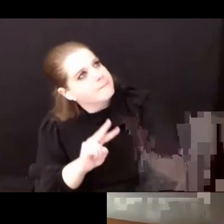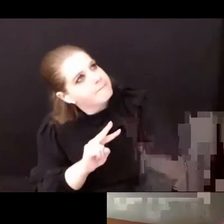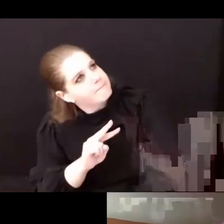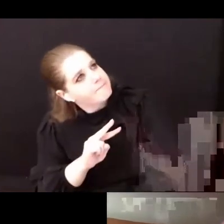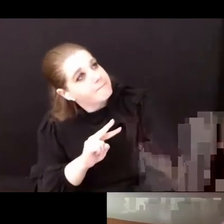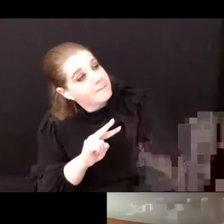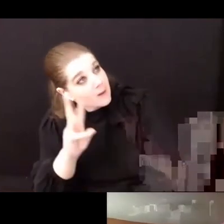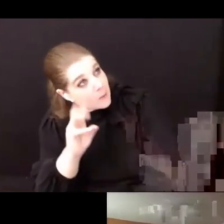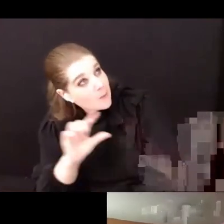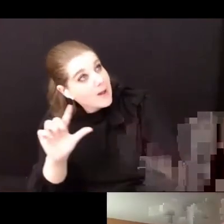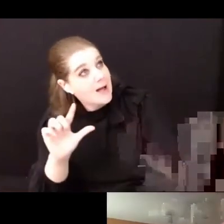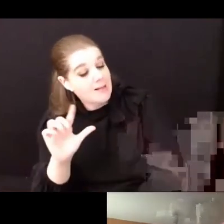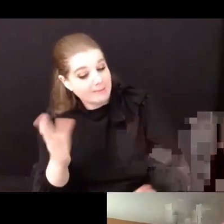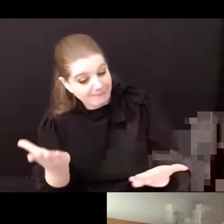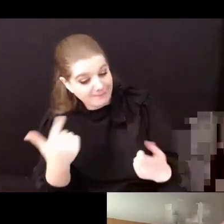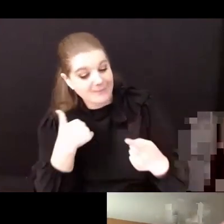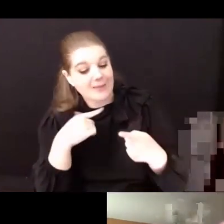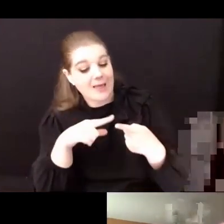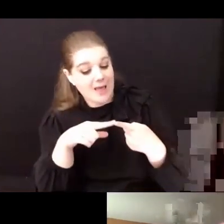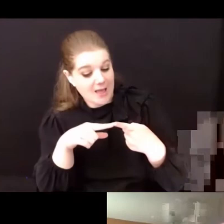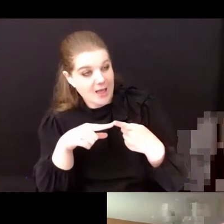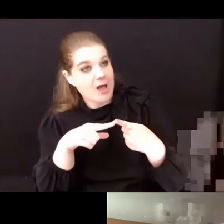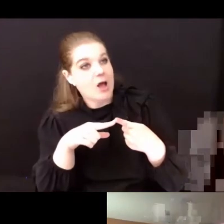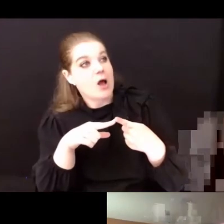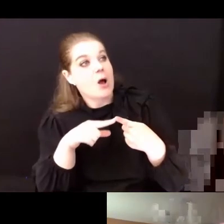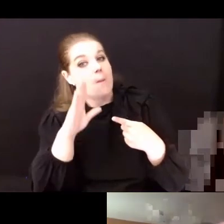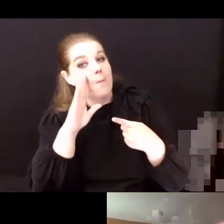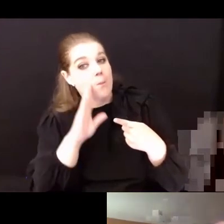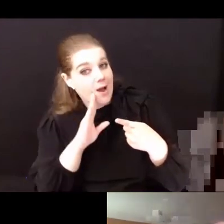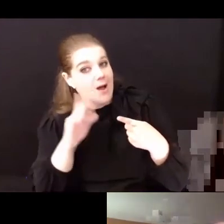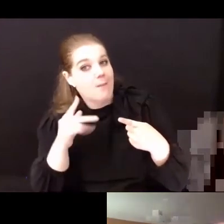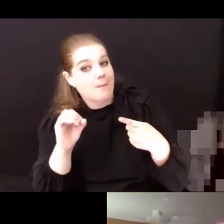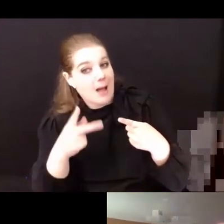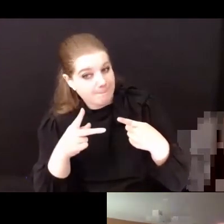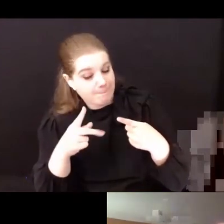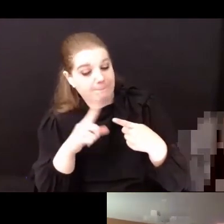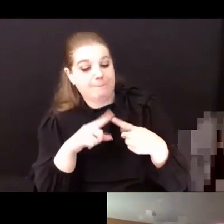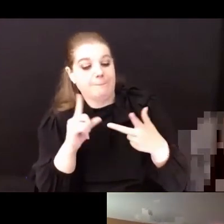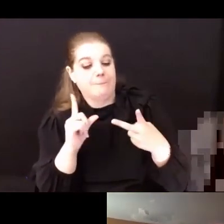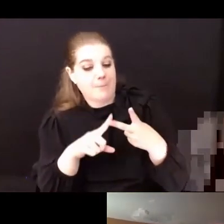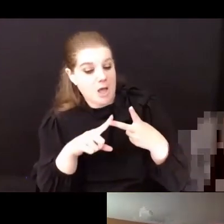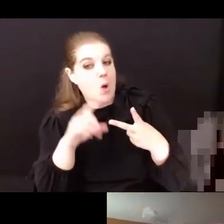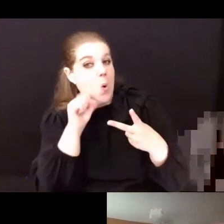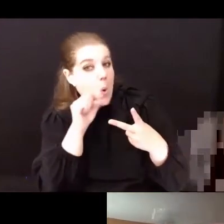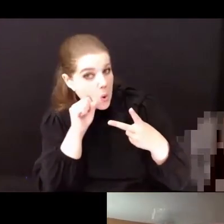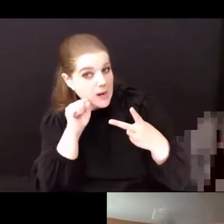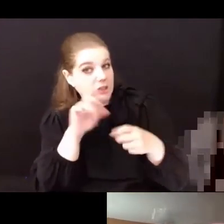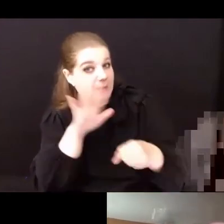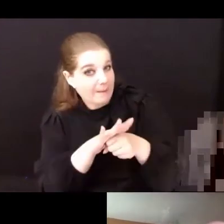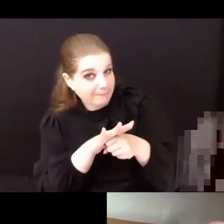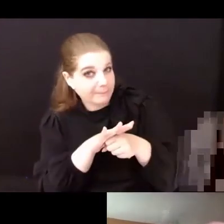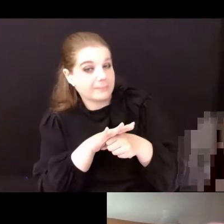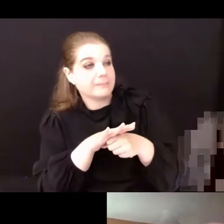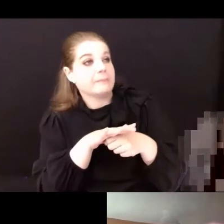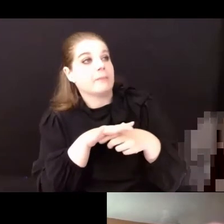well, we have brown pop, we have orange pop, we